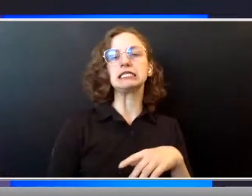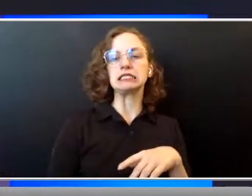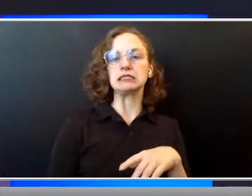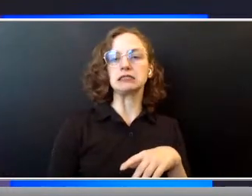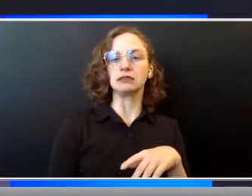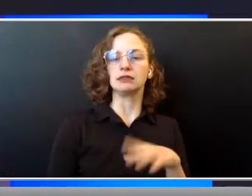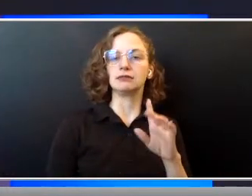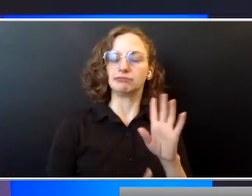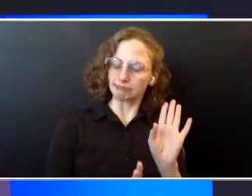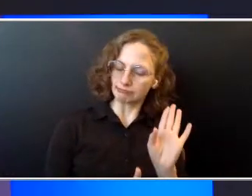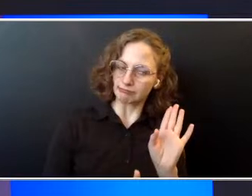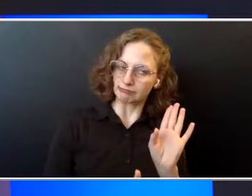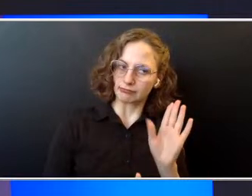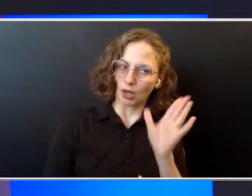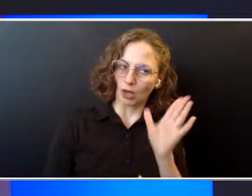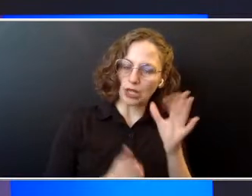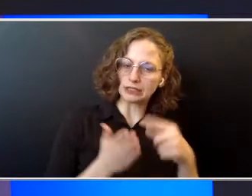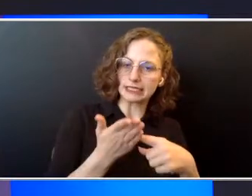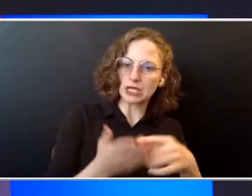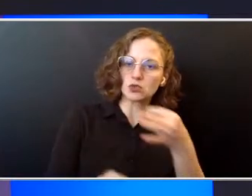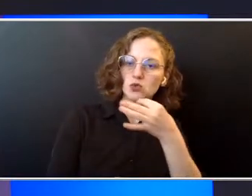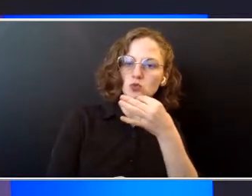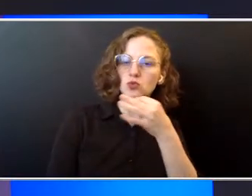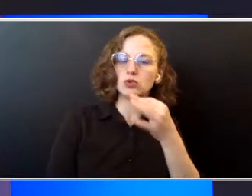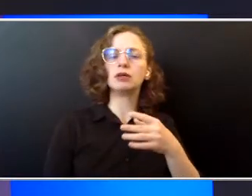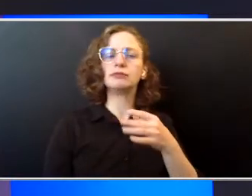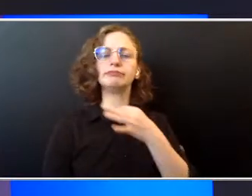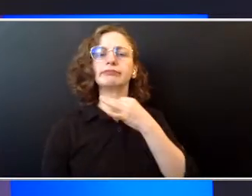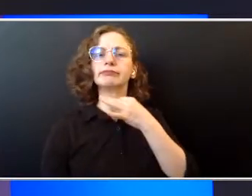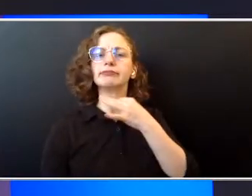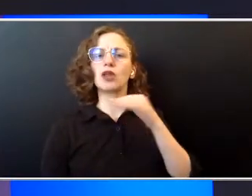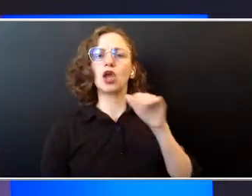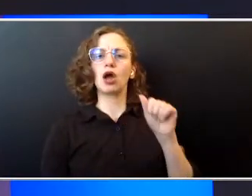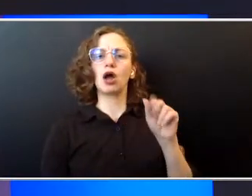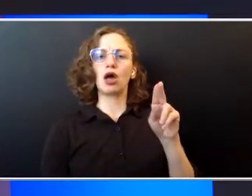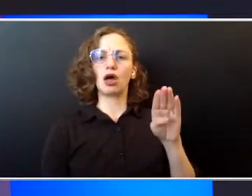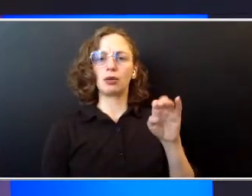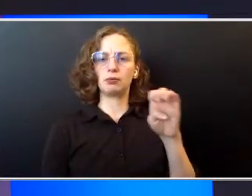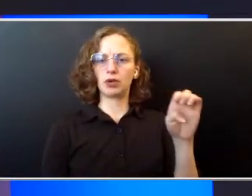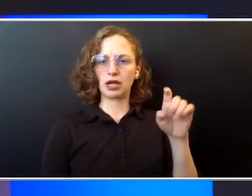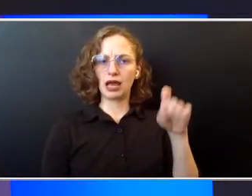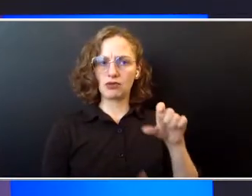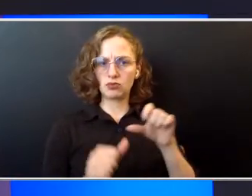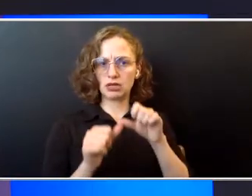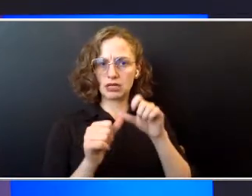want to ask you a question about Aubrey. Is she going to need to do this every 2 weeks for the rest of her life?